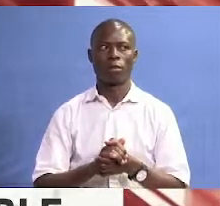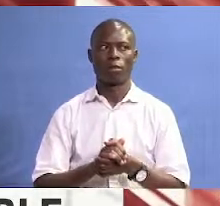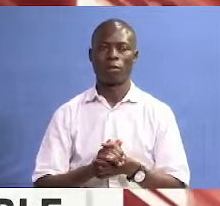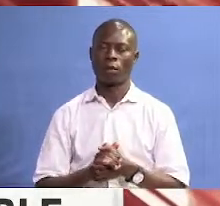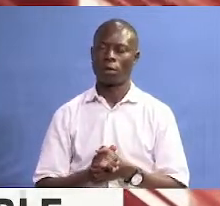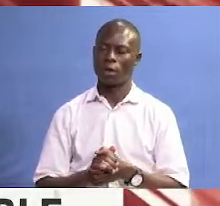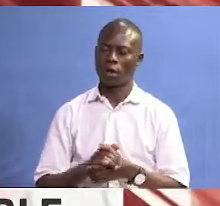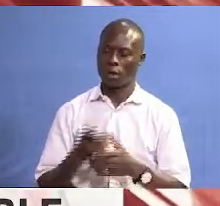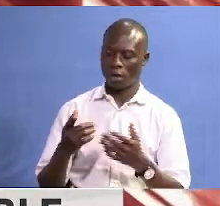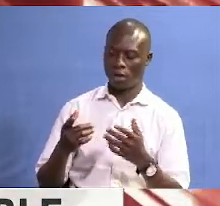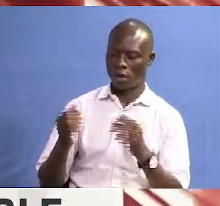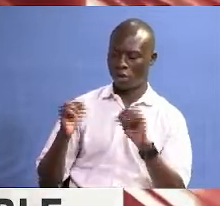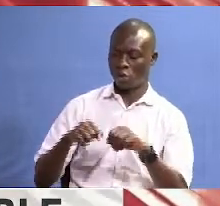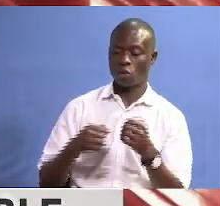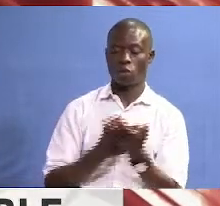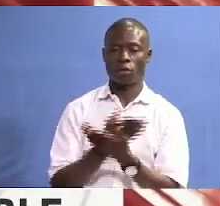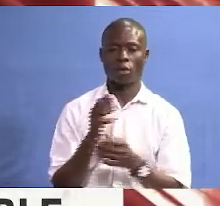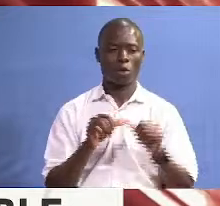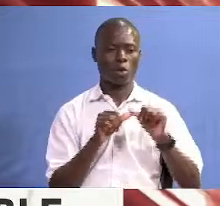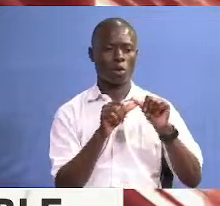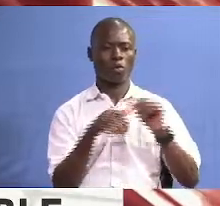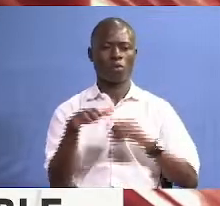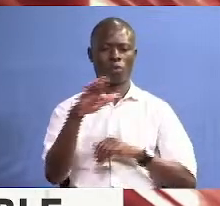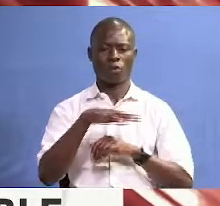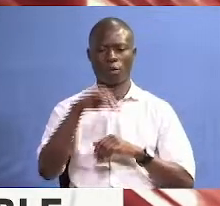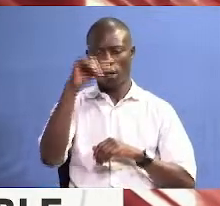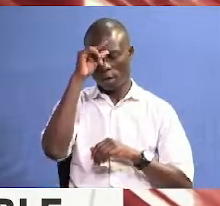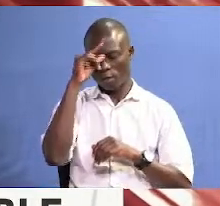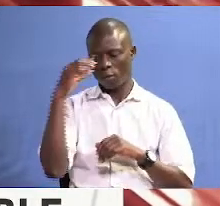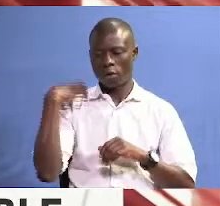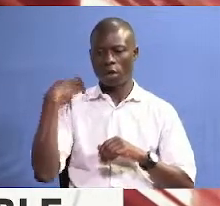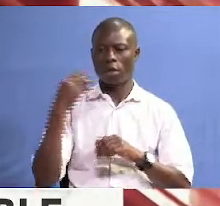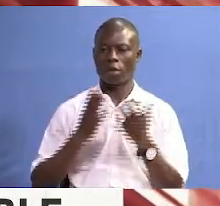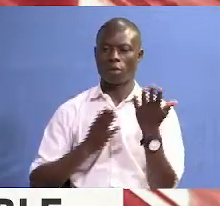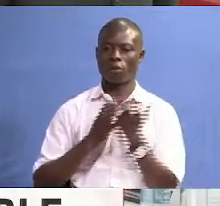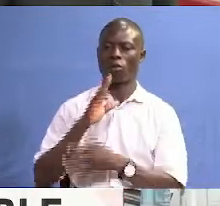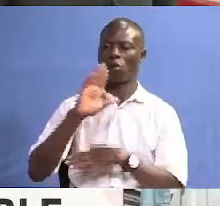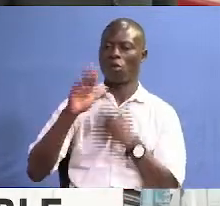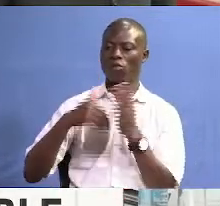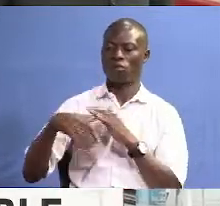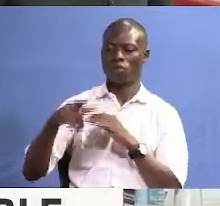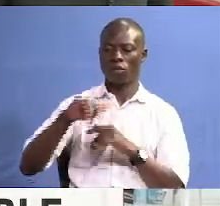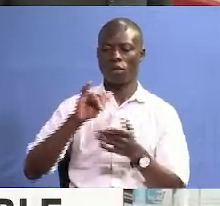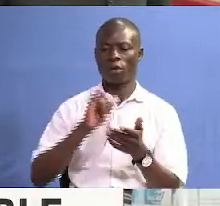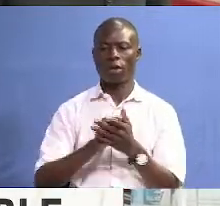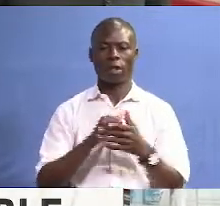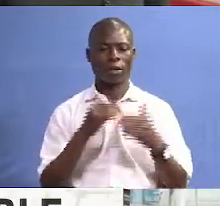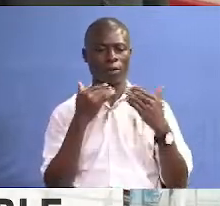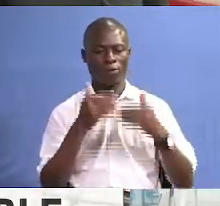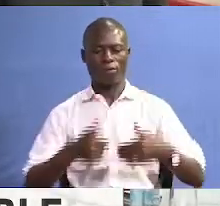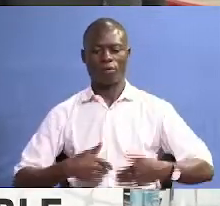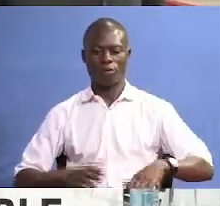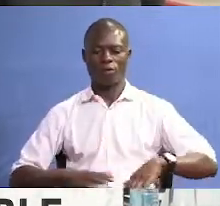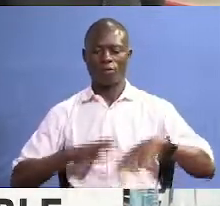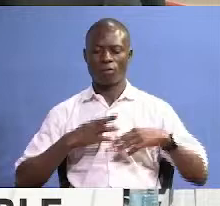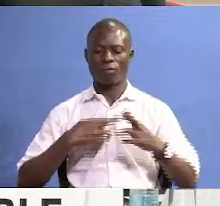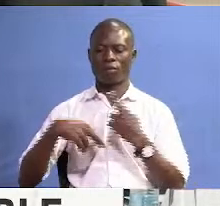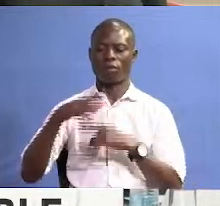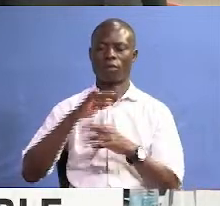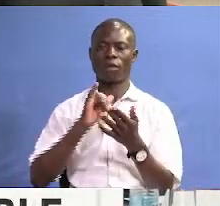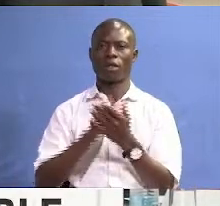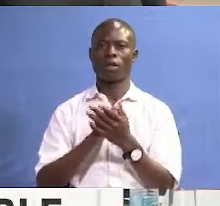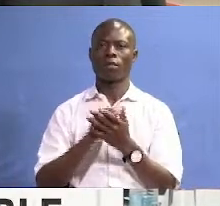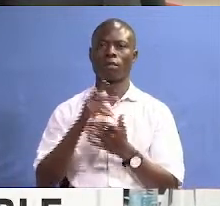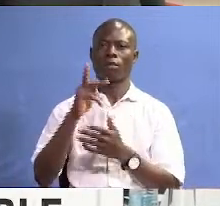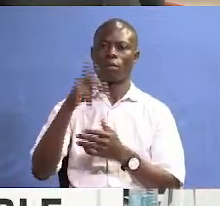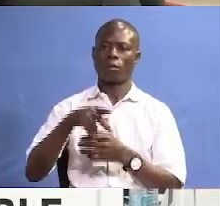As accountability calls continue to mount on government officials across all divides, thanks to the Gen Z's revolution, Prime